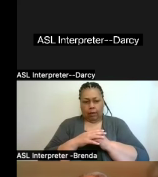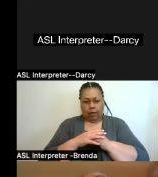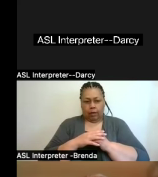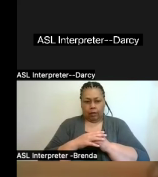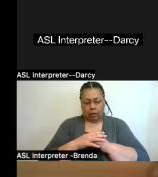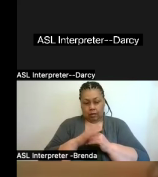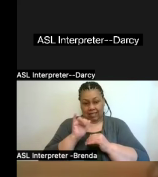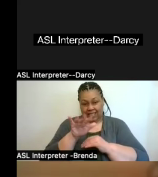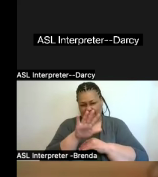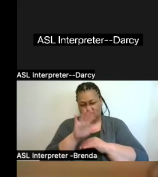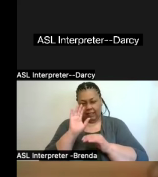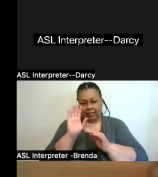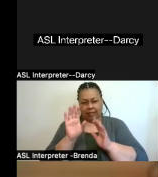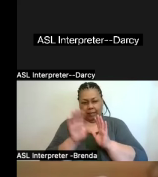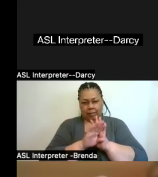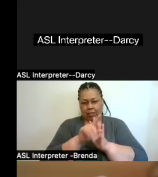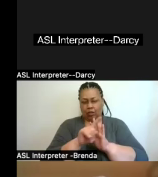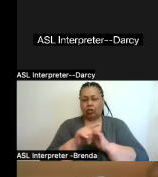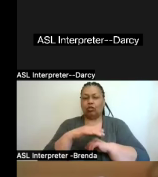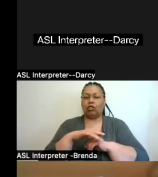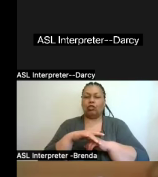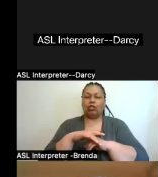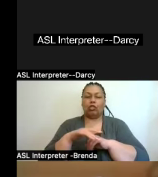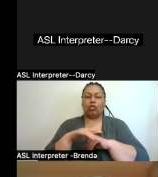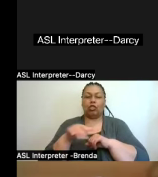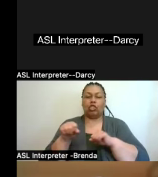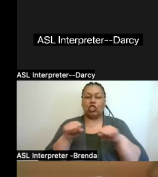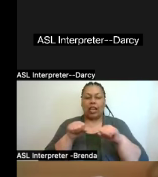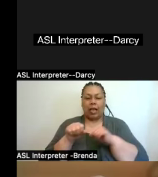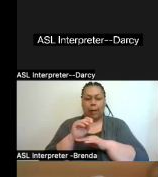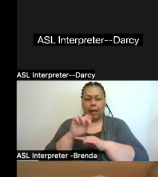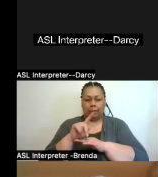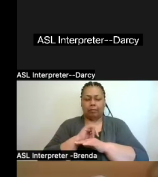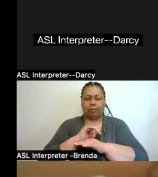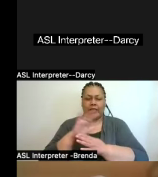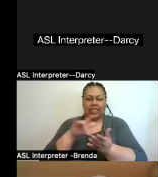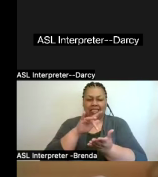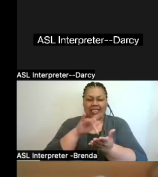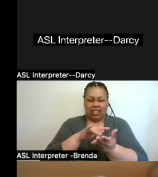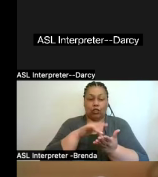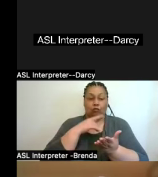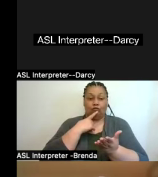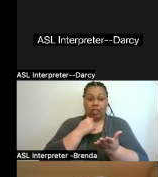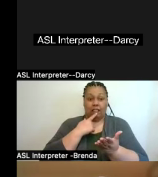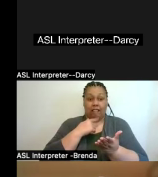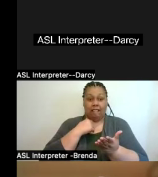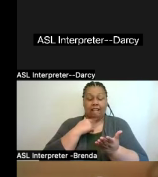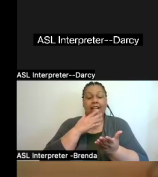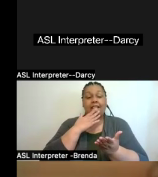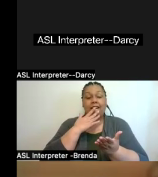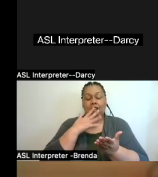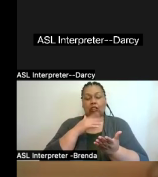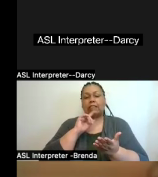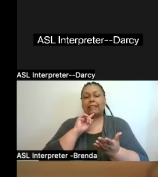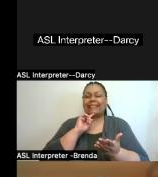So this slide is the shake map of the Northridge earthquake, showing the epicenter, and the red colors are the area of severe